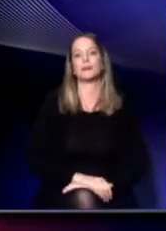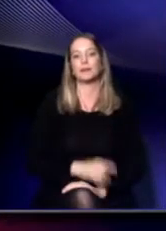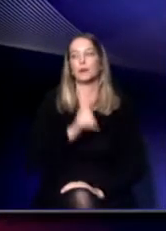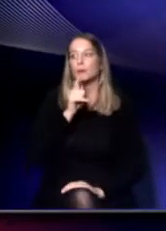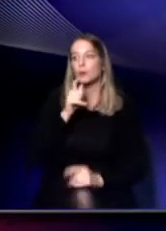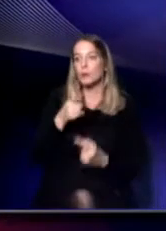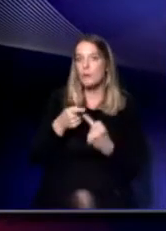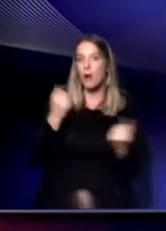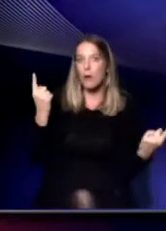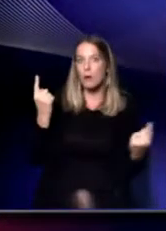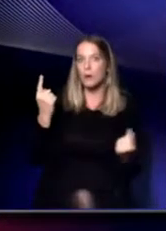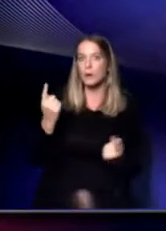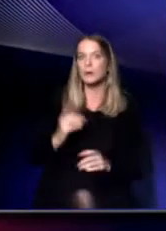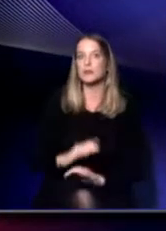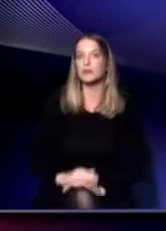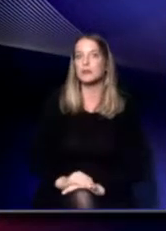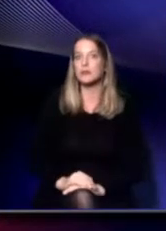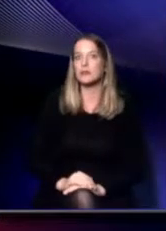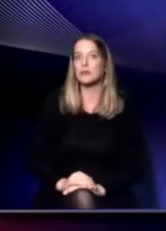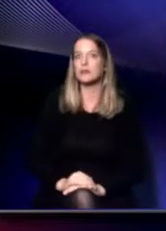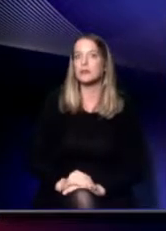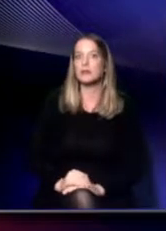Opposed?